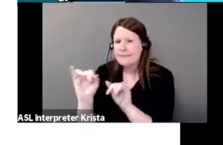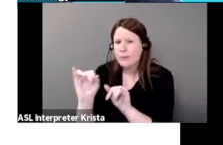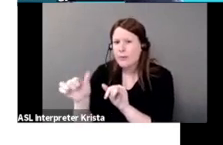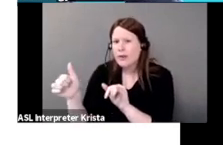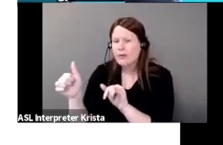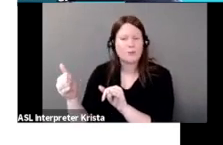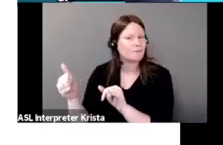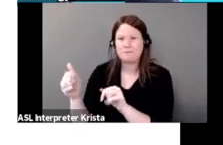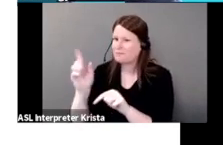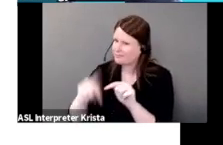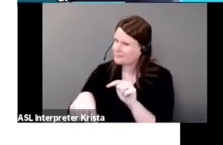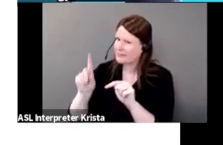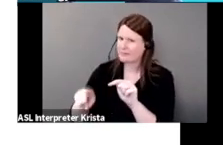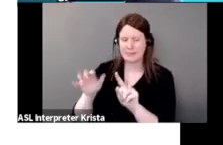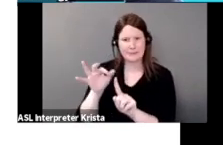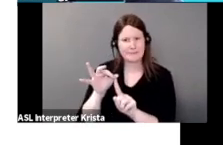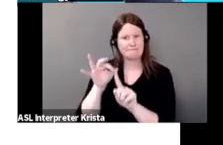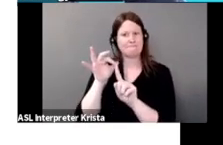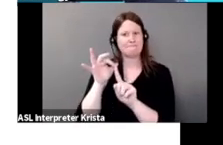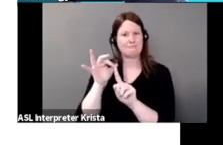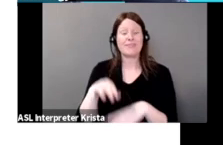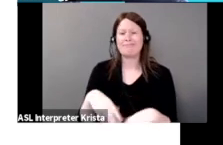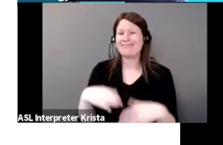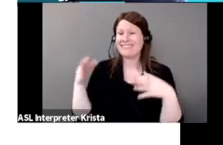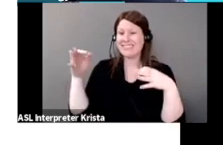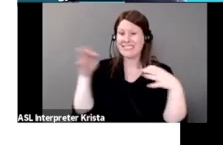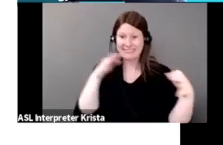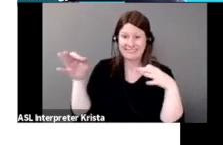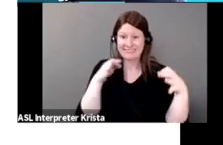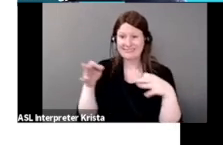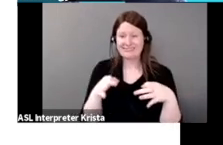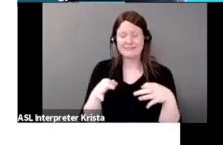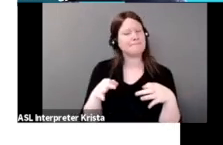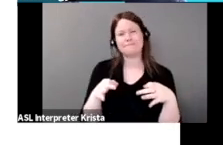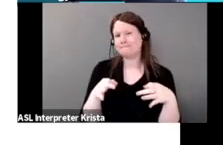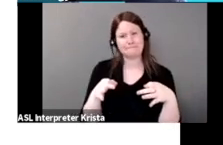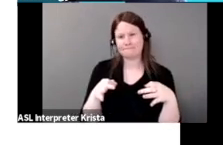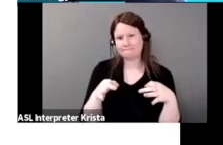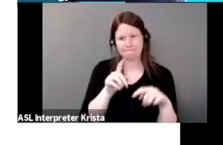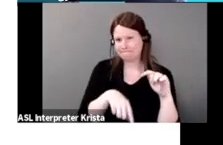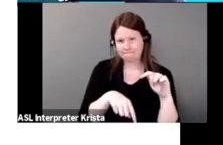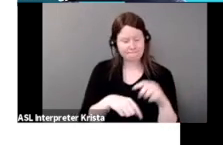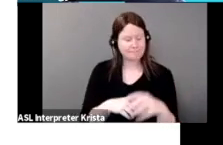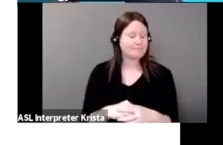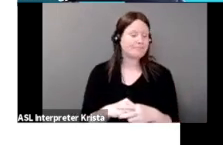it cannot be descriptive. So if you are